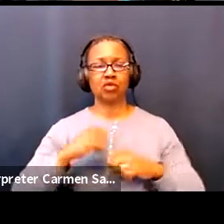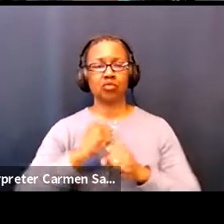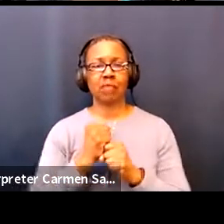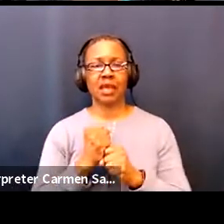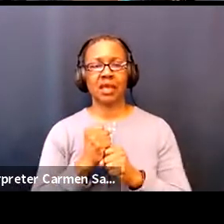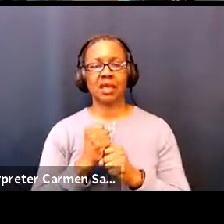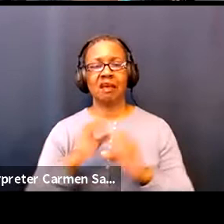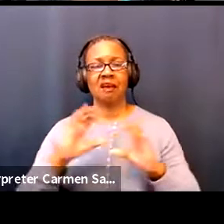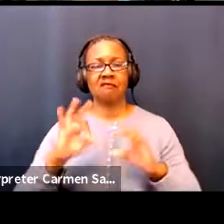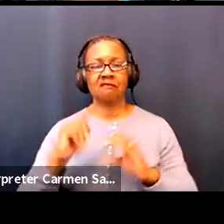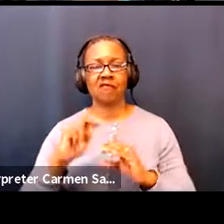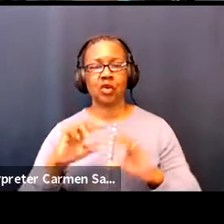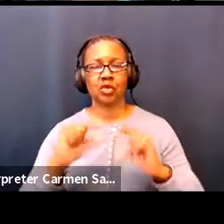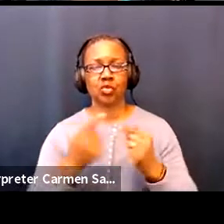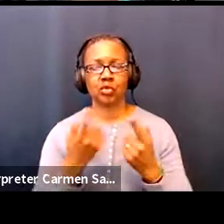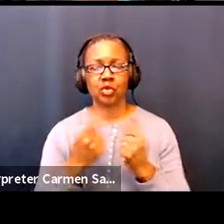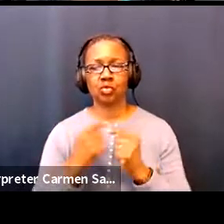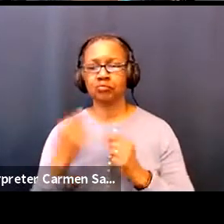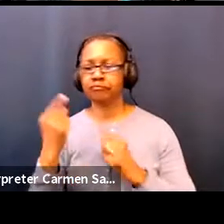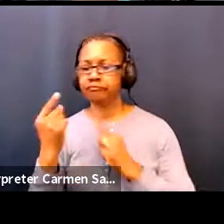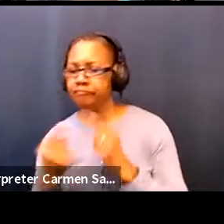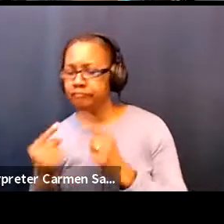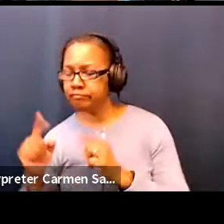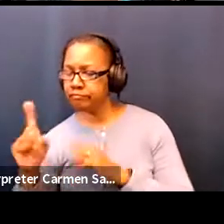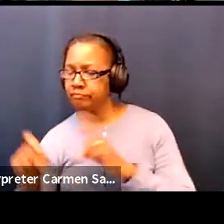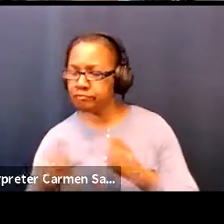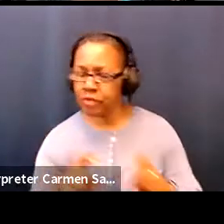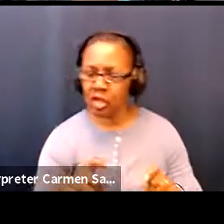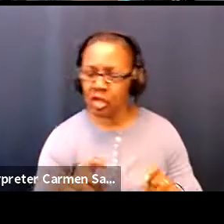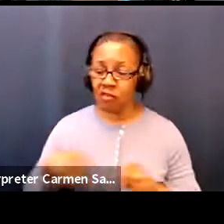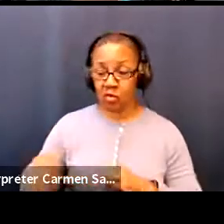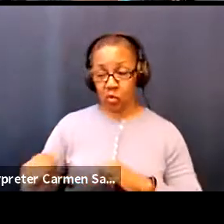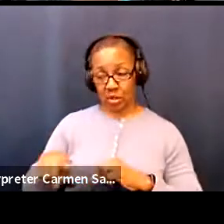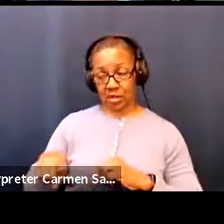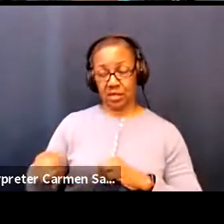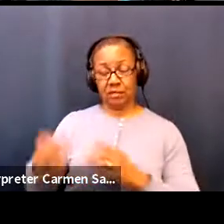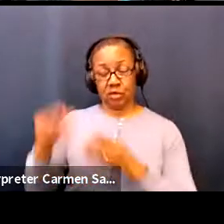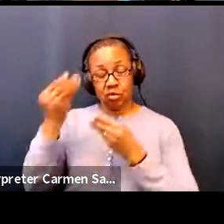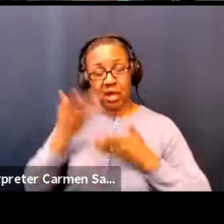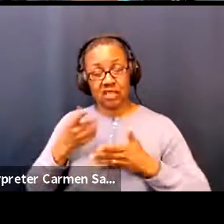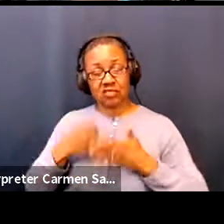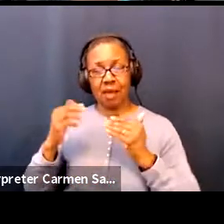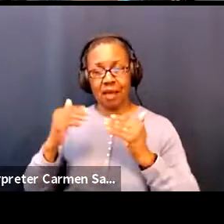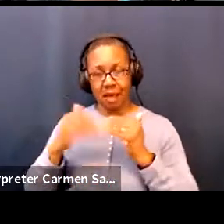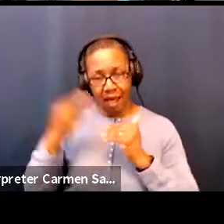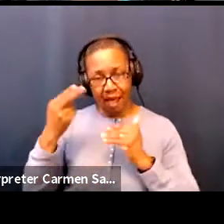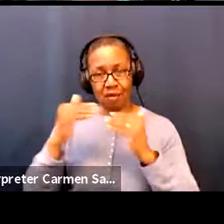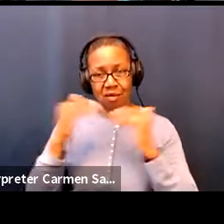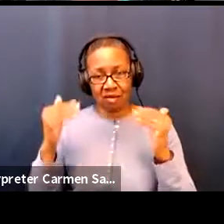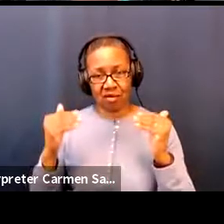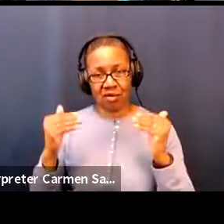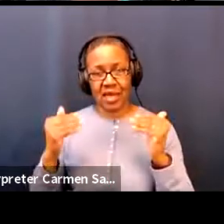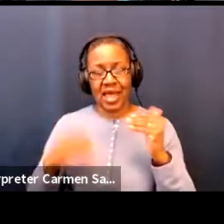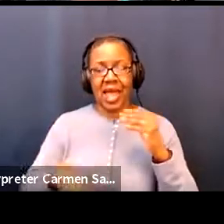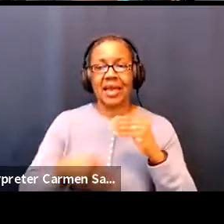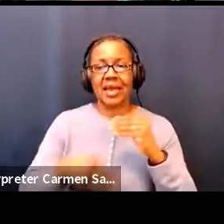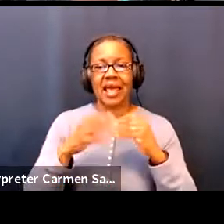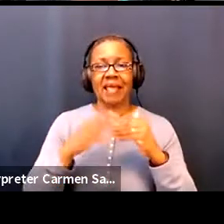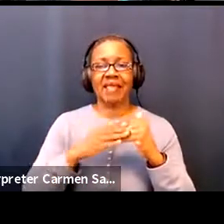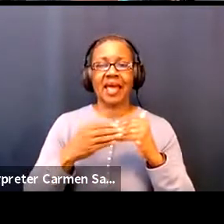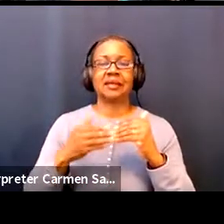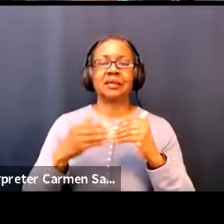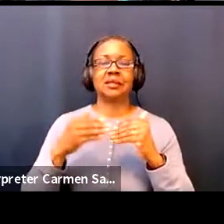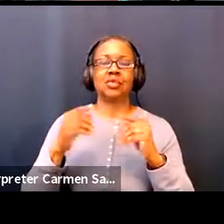be able to look at, for them to tell us what those experiences are from a higher level and layer that onto